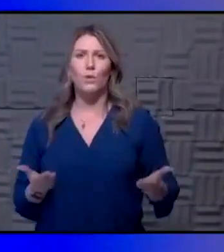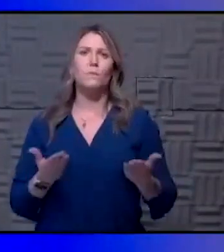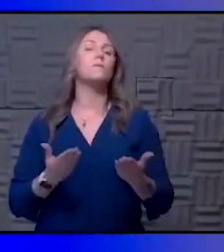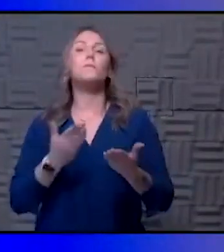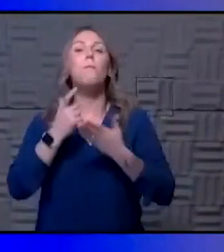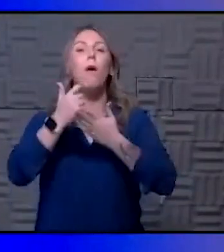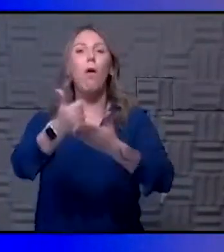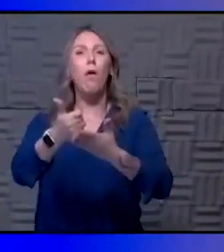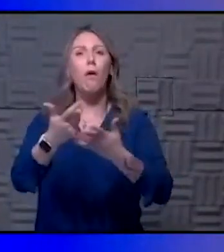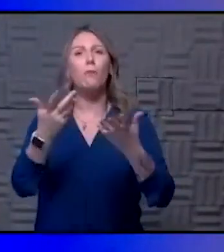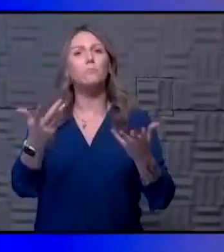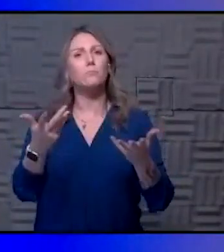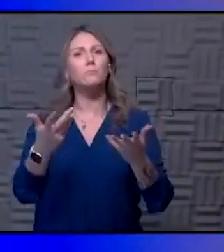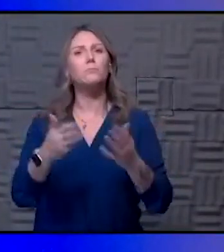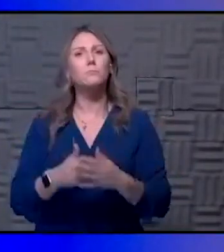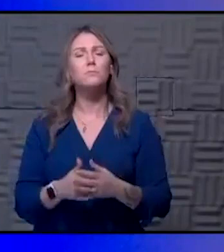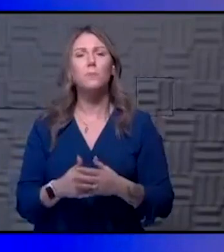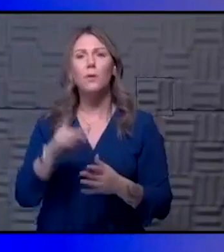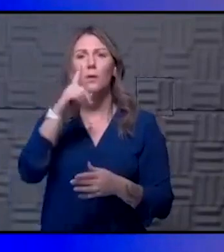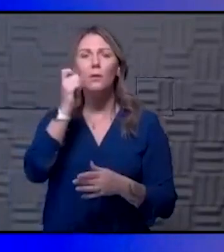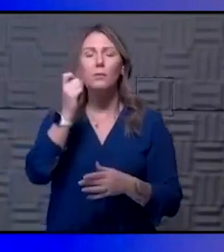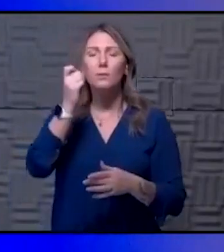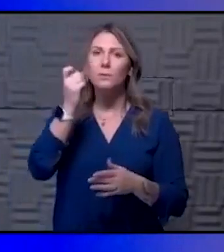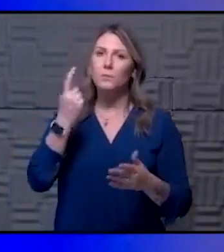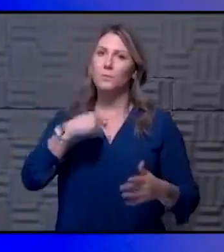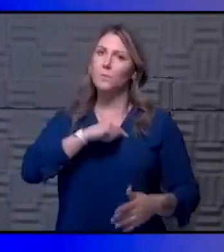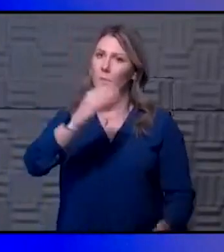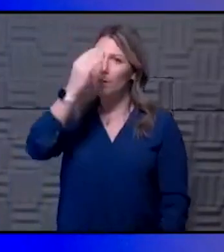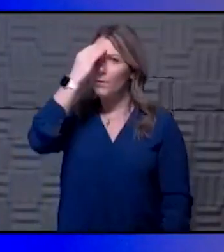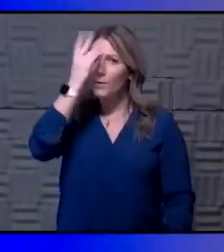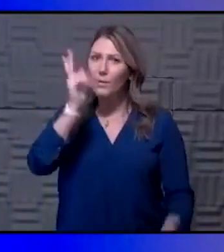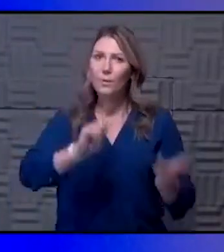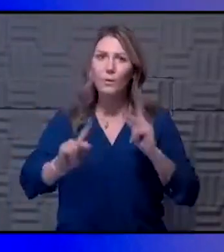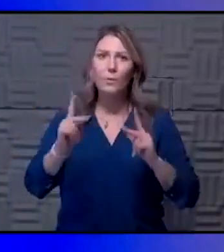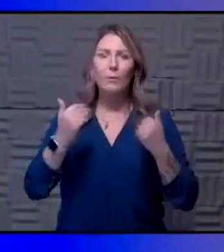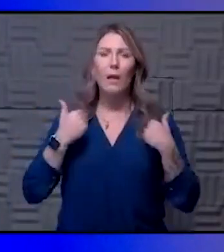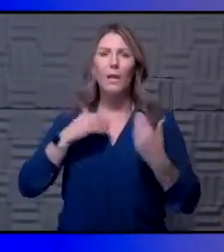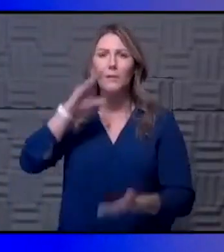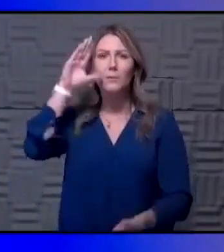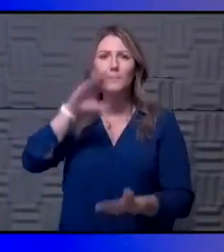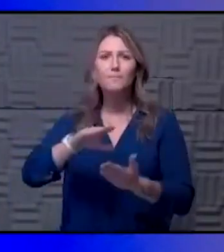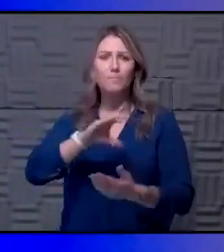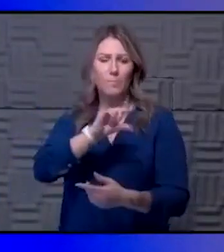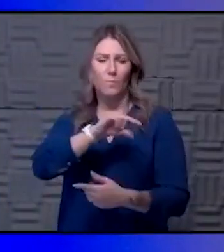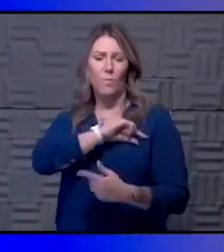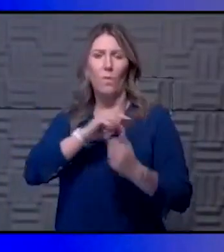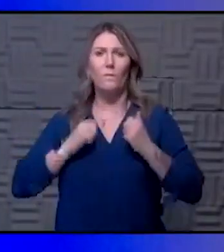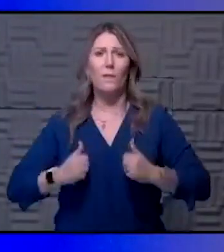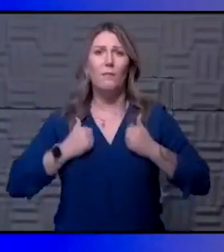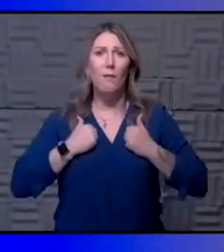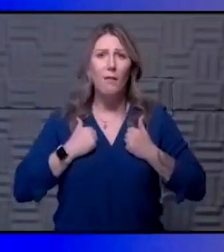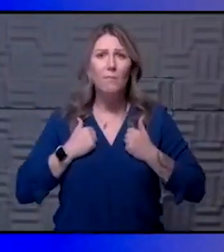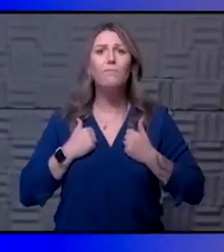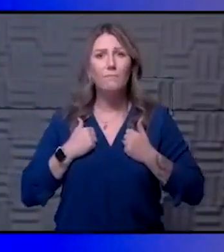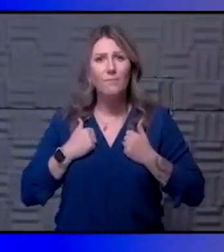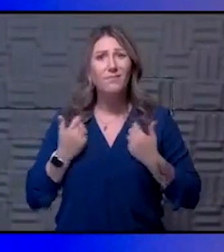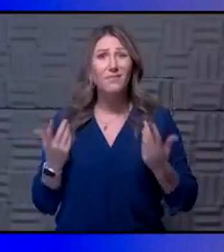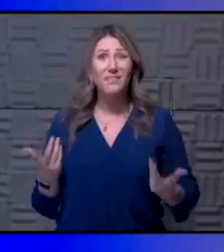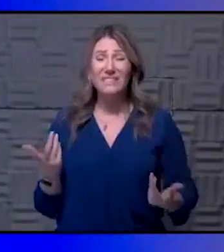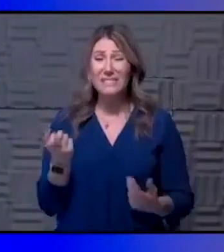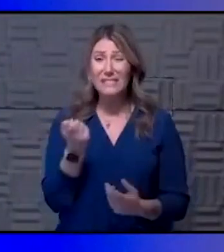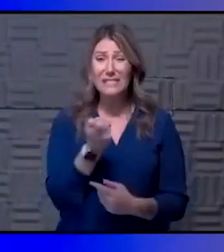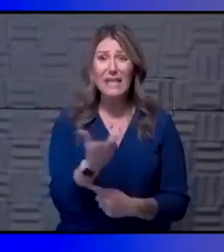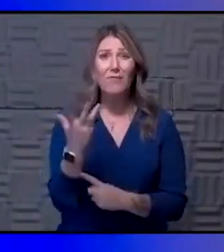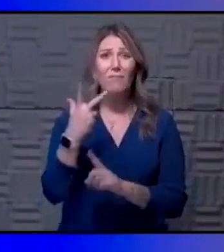truly does help. Just because we know that people have decreased quality of life,